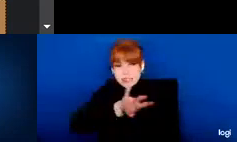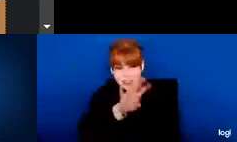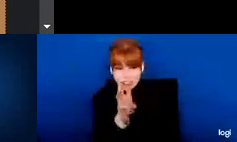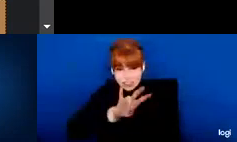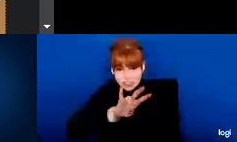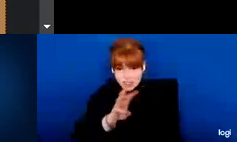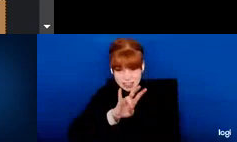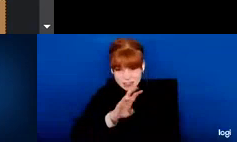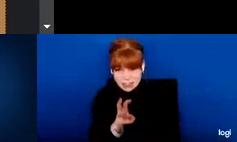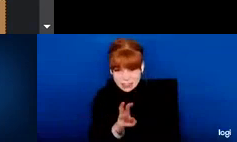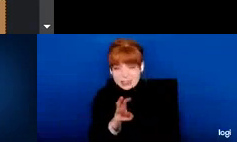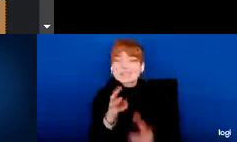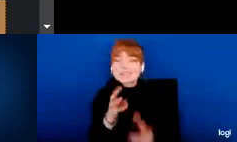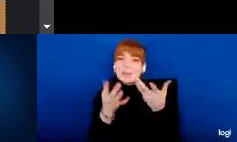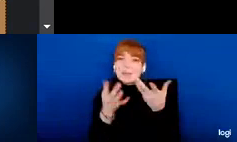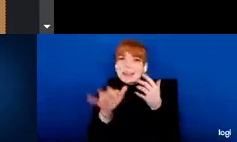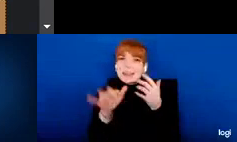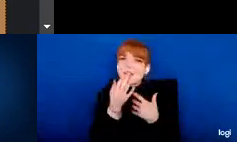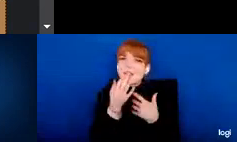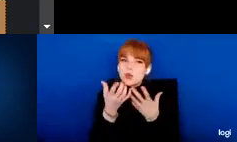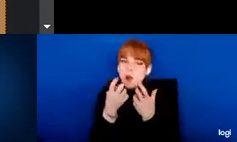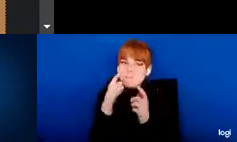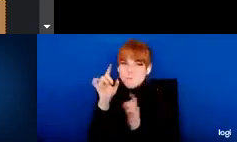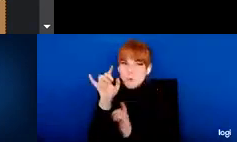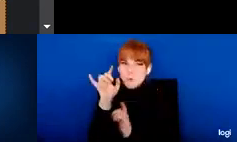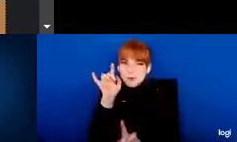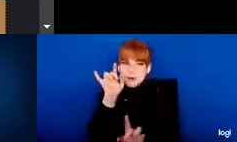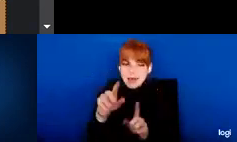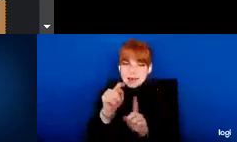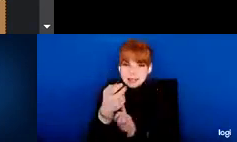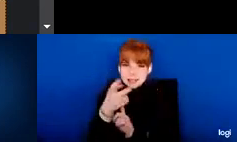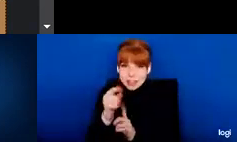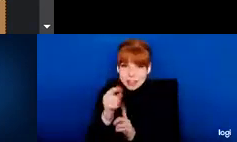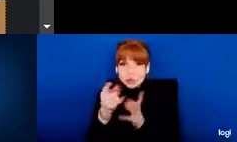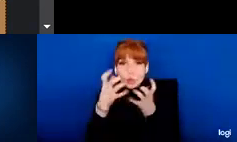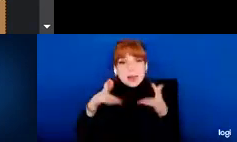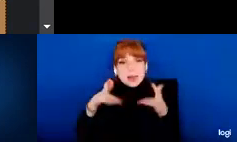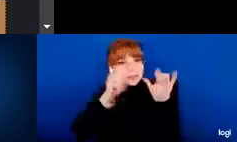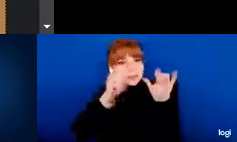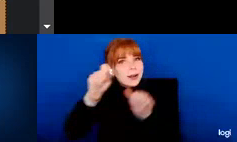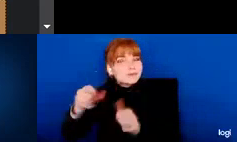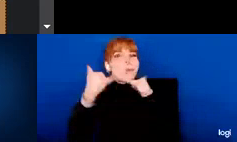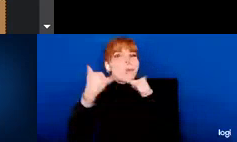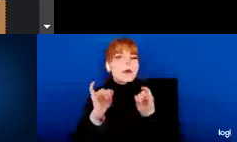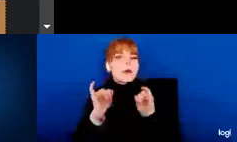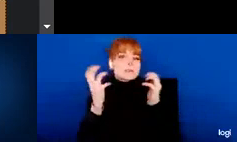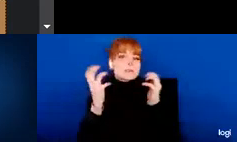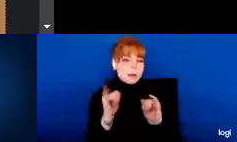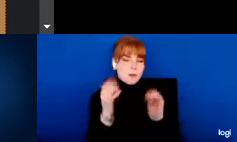want for that placeholder text. You want it as light as it can be and still meet that WCAG requirement.